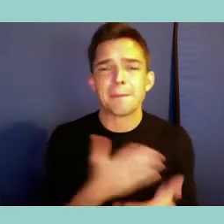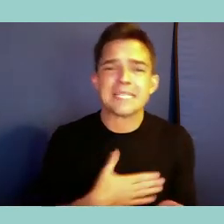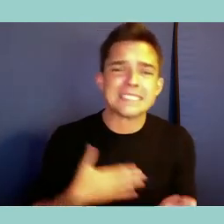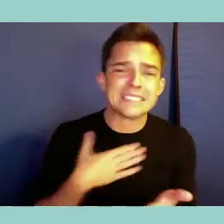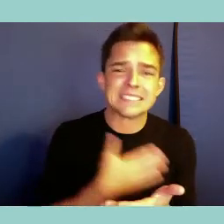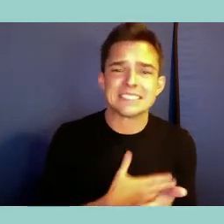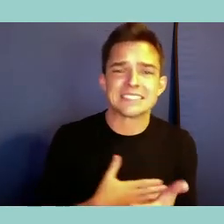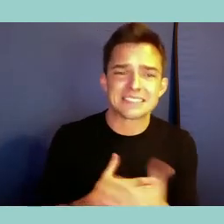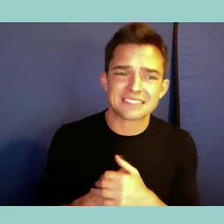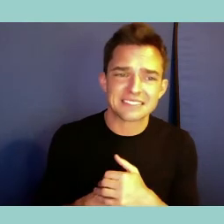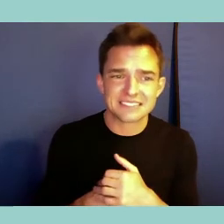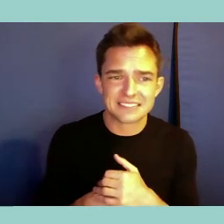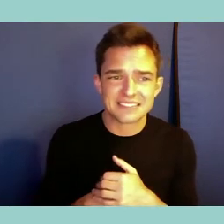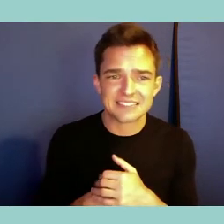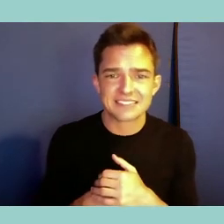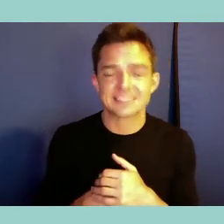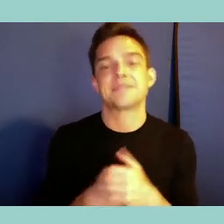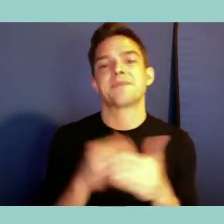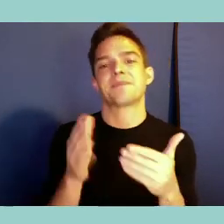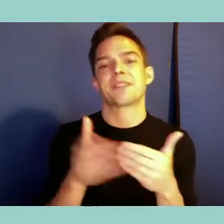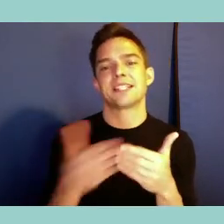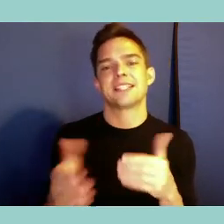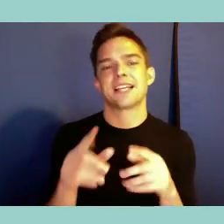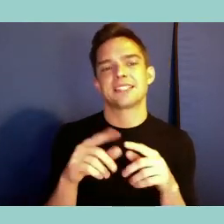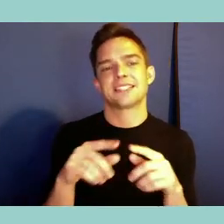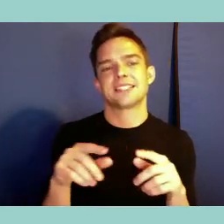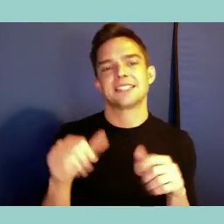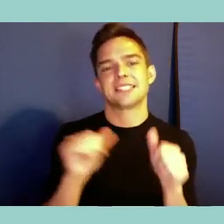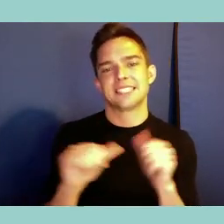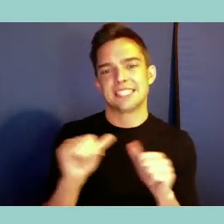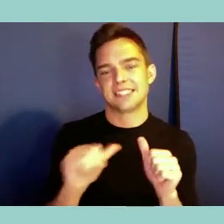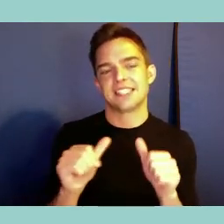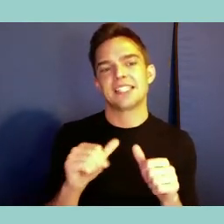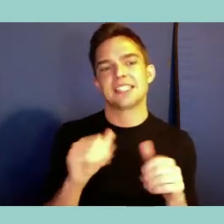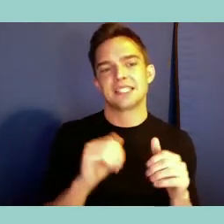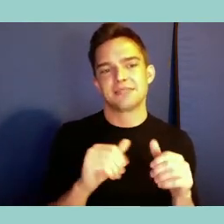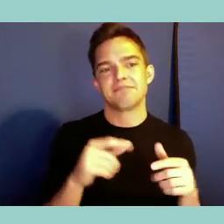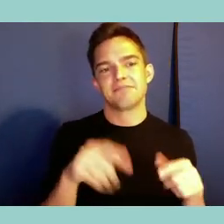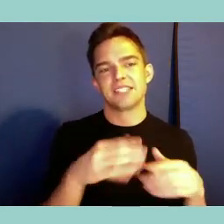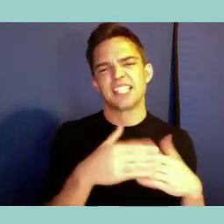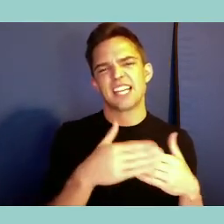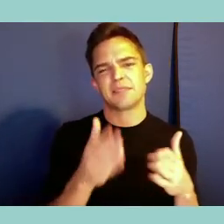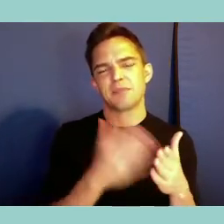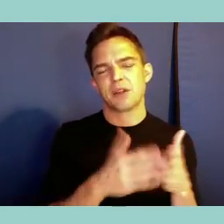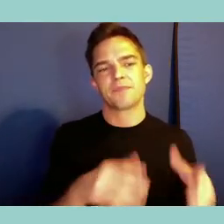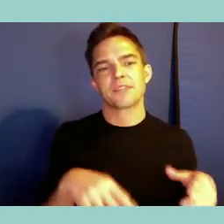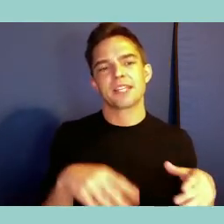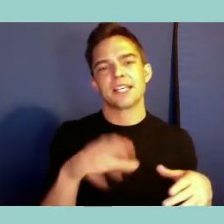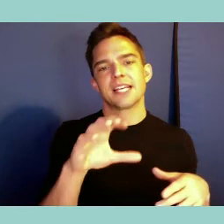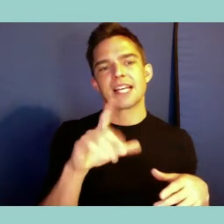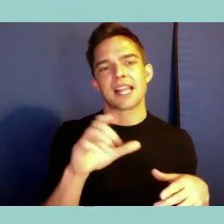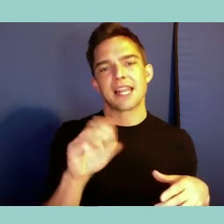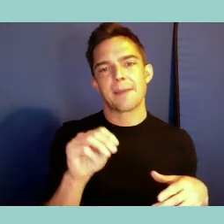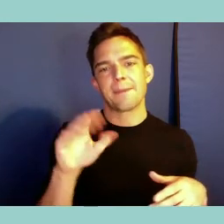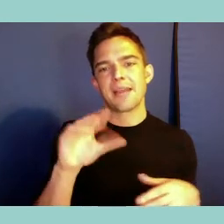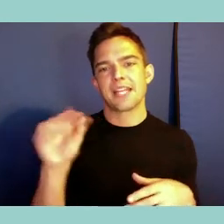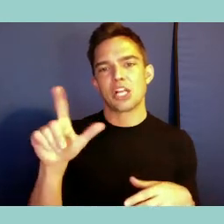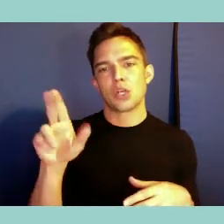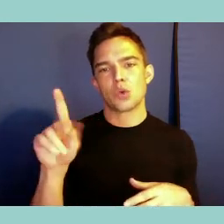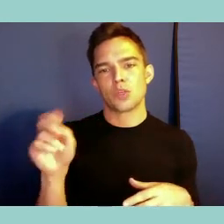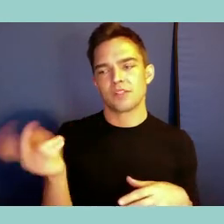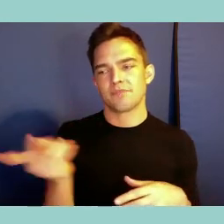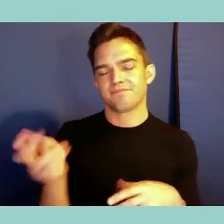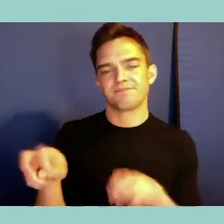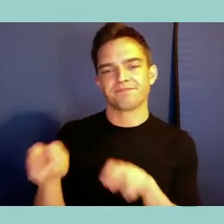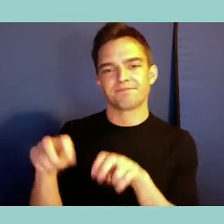please." In the next scene, the play ends as it starts, with Clem and Luke sitting side